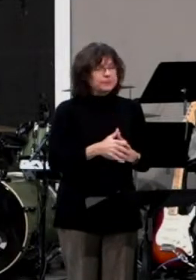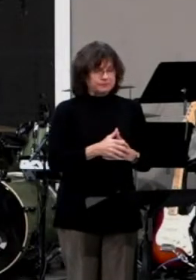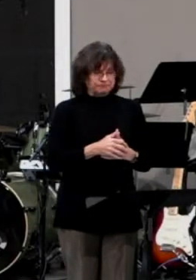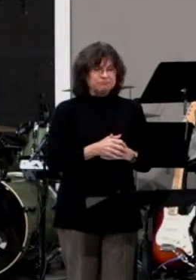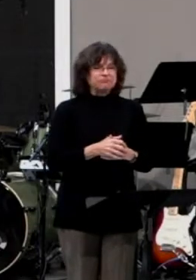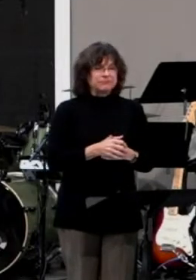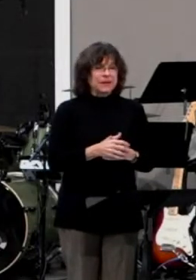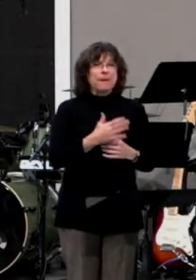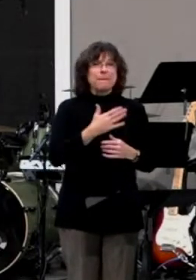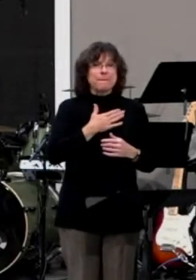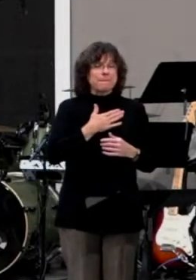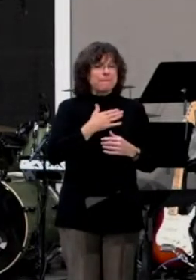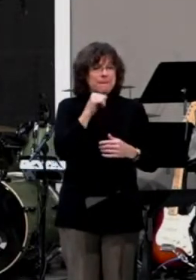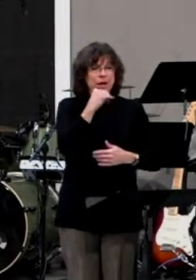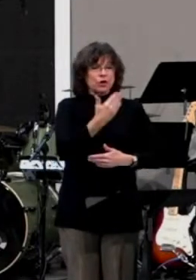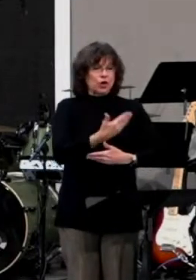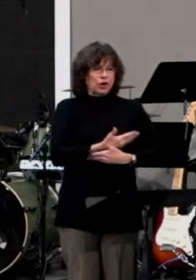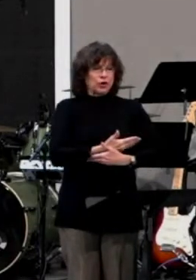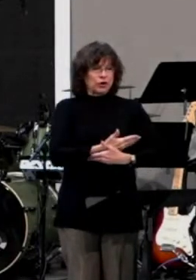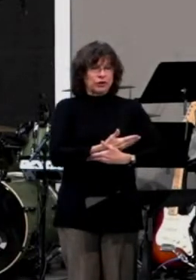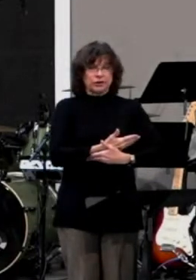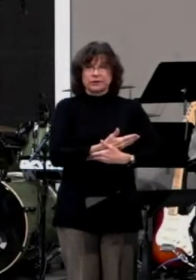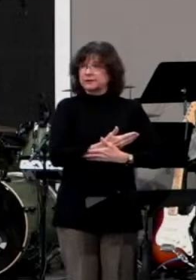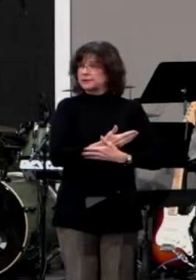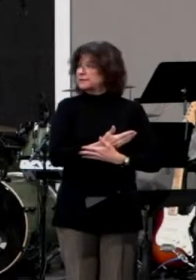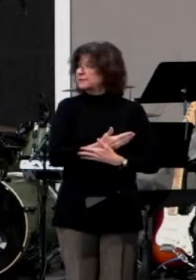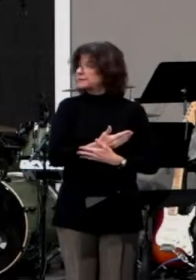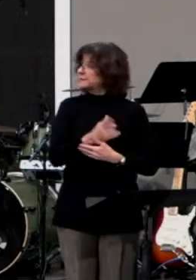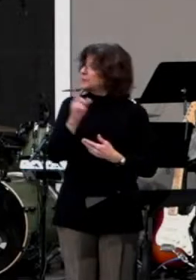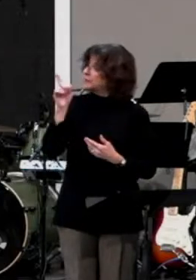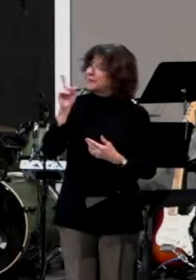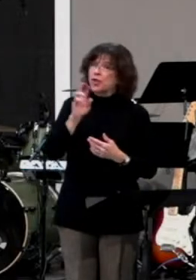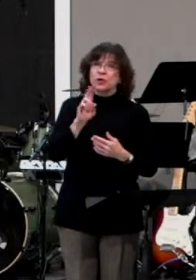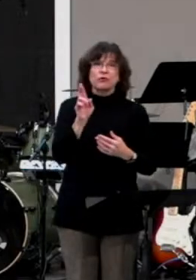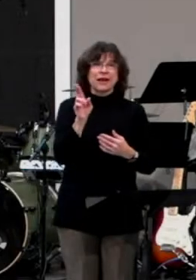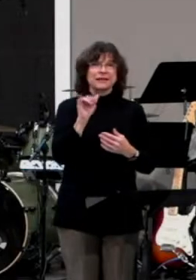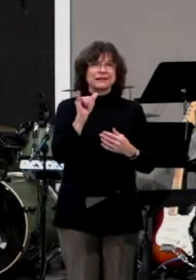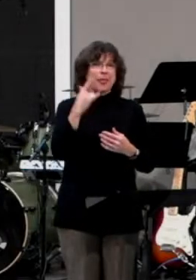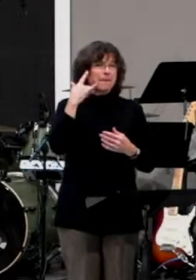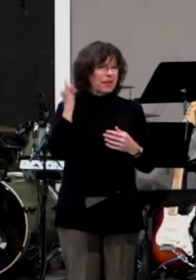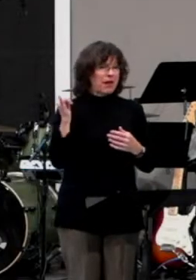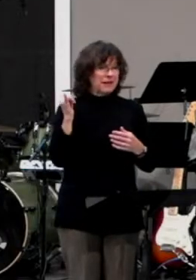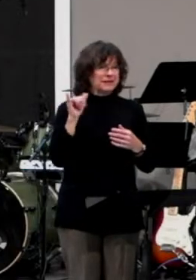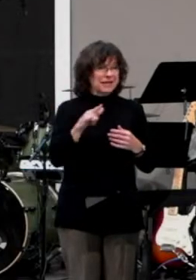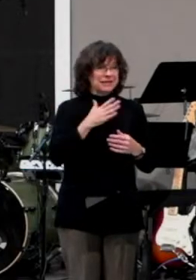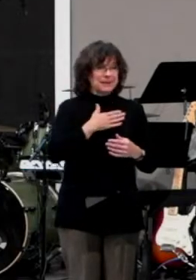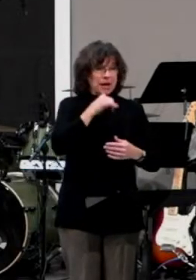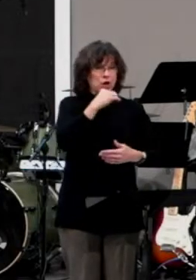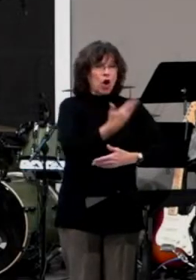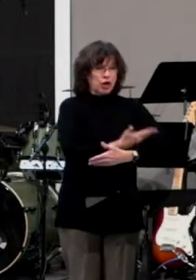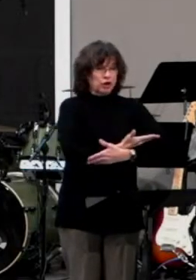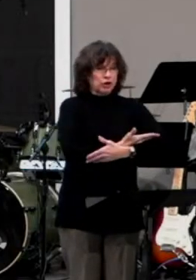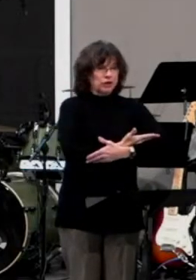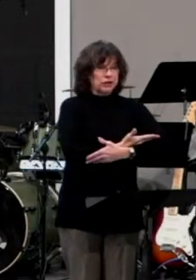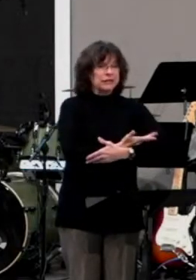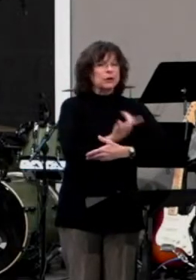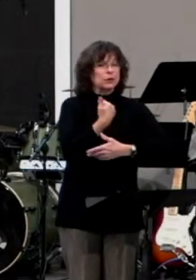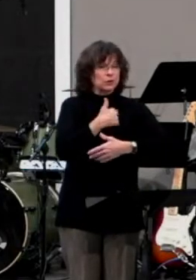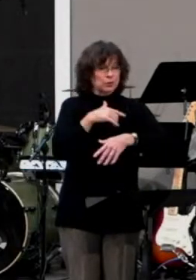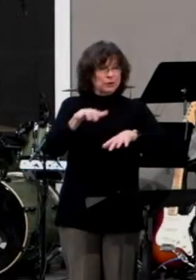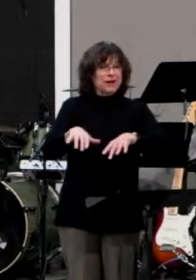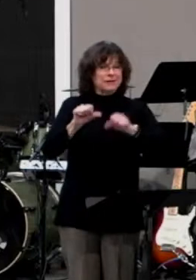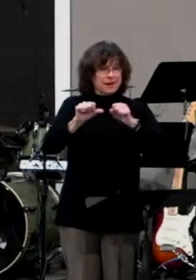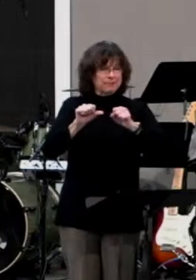Because my daughter, Ayla Jean, the one on the far right there, the blonde, she was one of those kids.